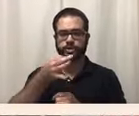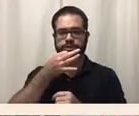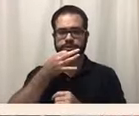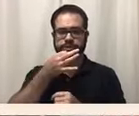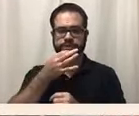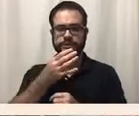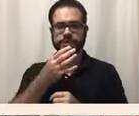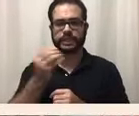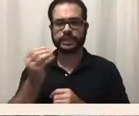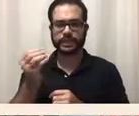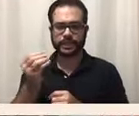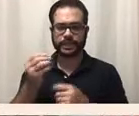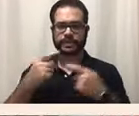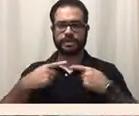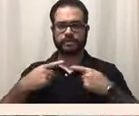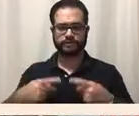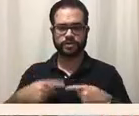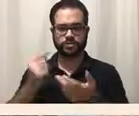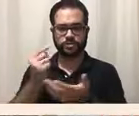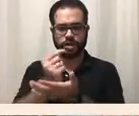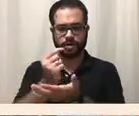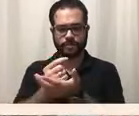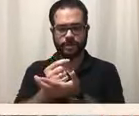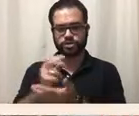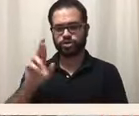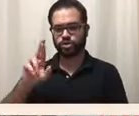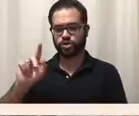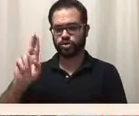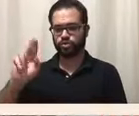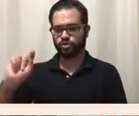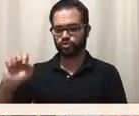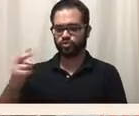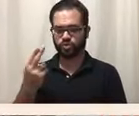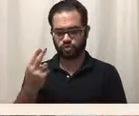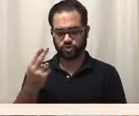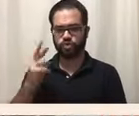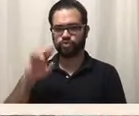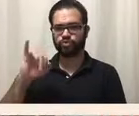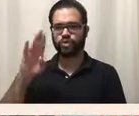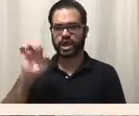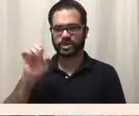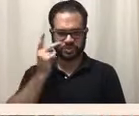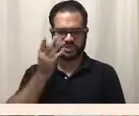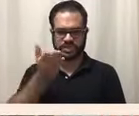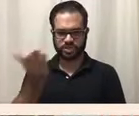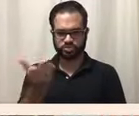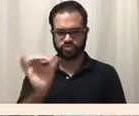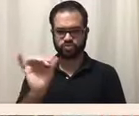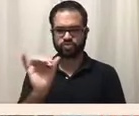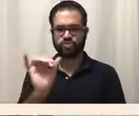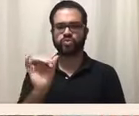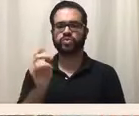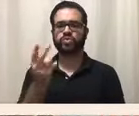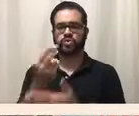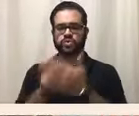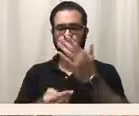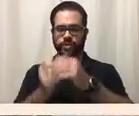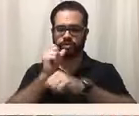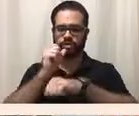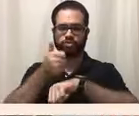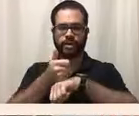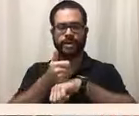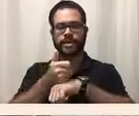the physical therapist Ruth Rice, also pictured here, they have created the neurologic music